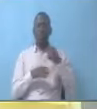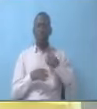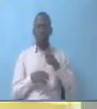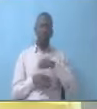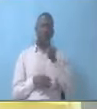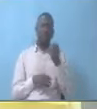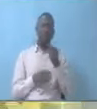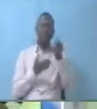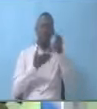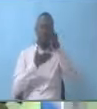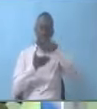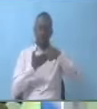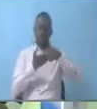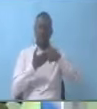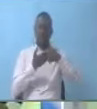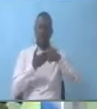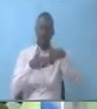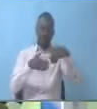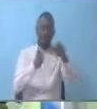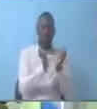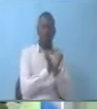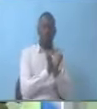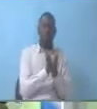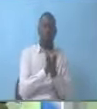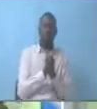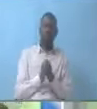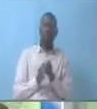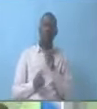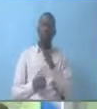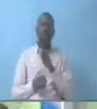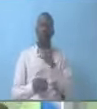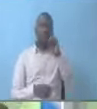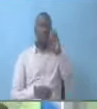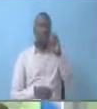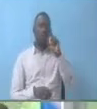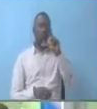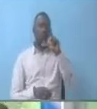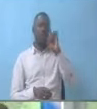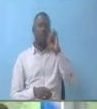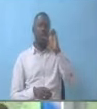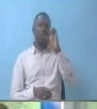responsibility. The Solicitor General does not go to Cabinet.